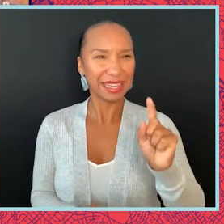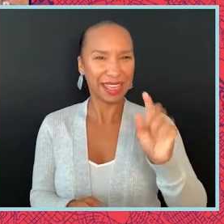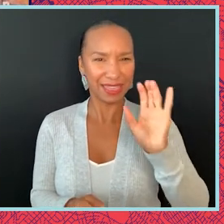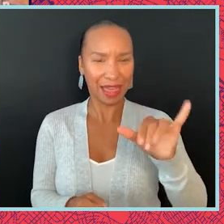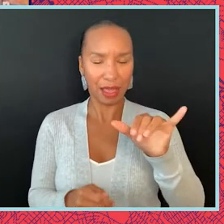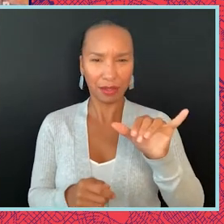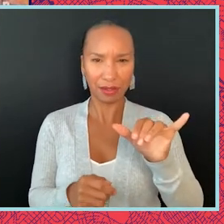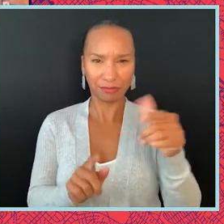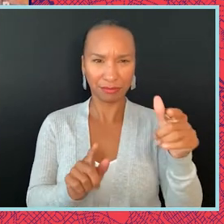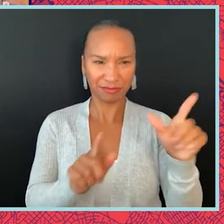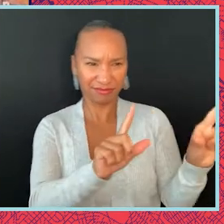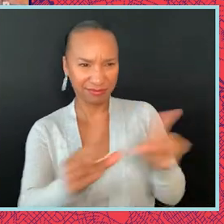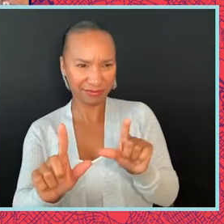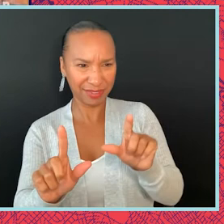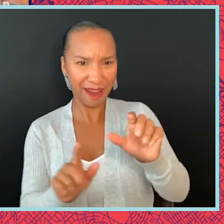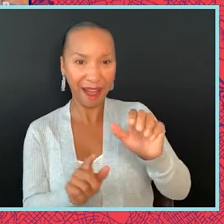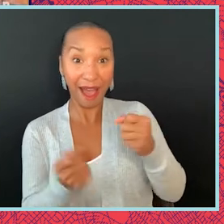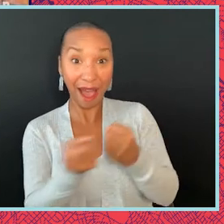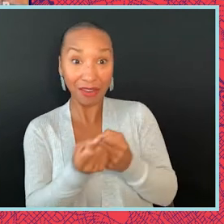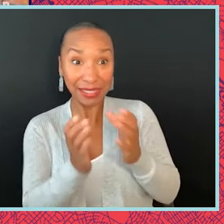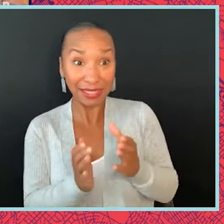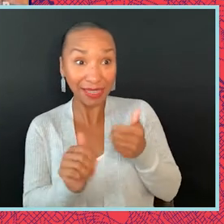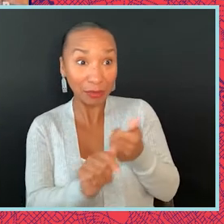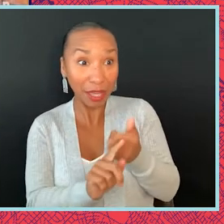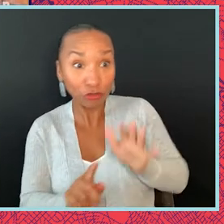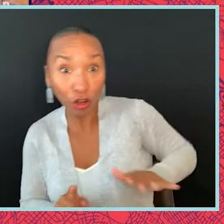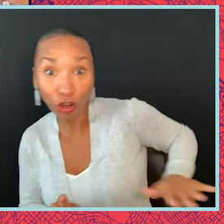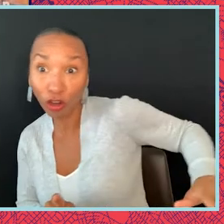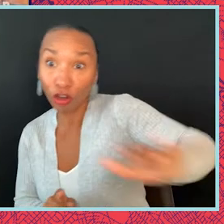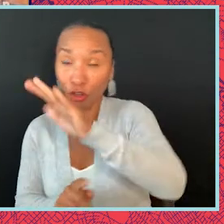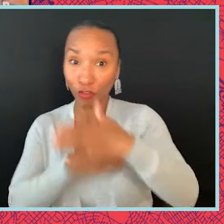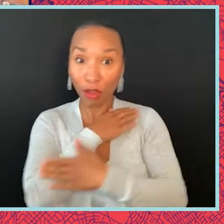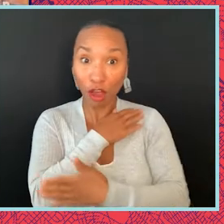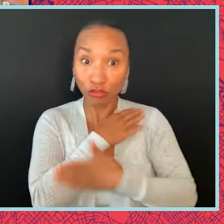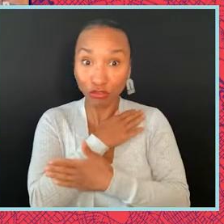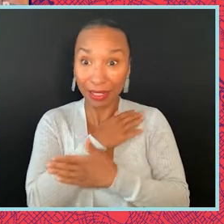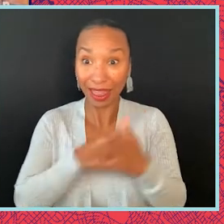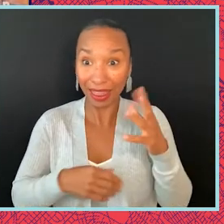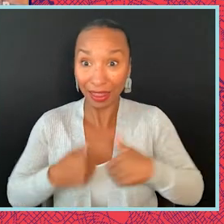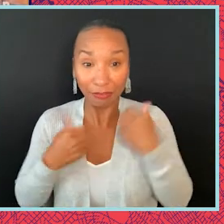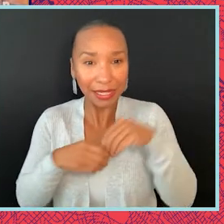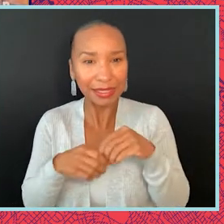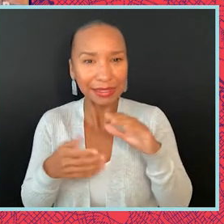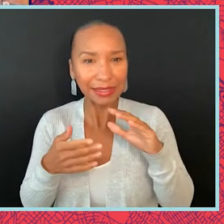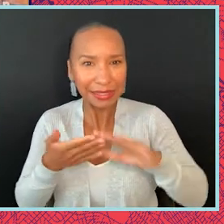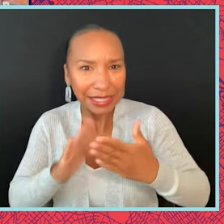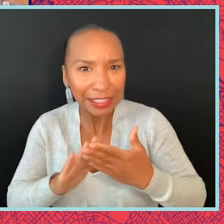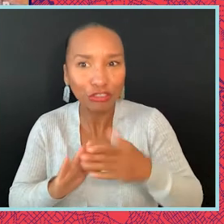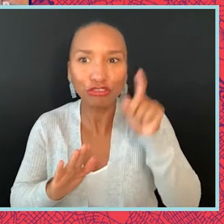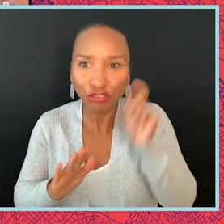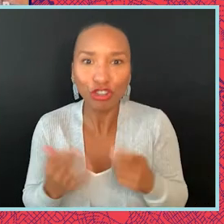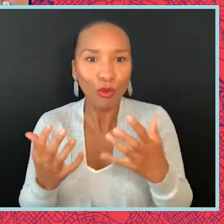standpoint that people who live in cities all over the country should really want DC to have two